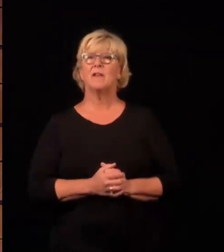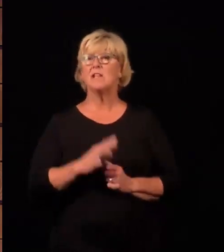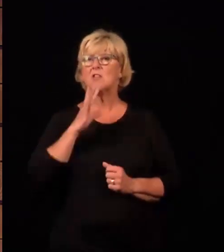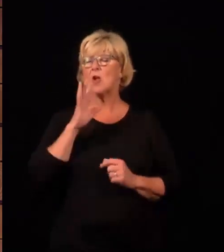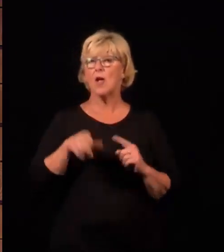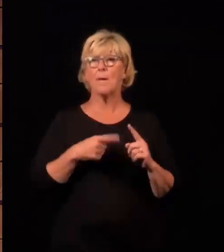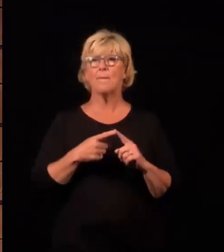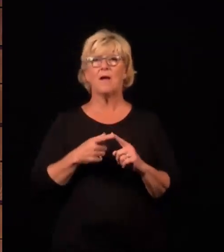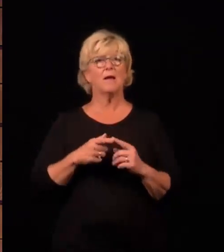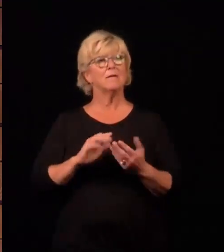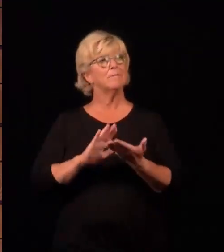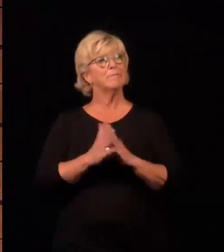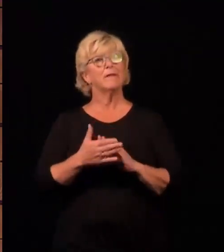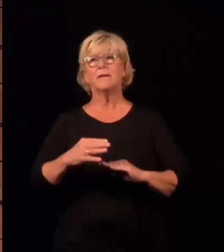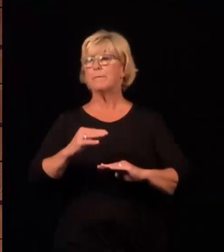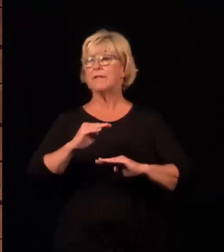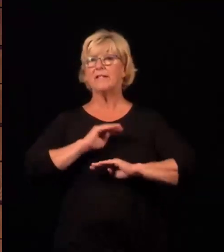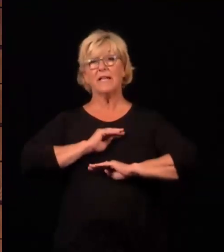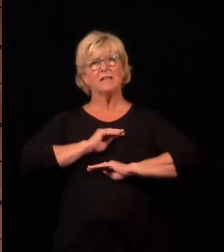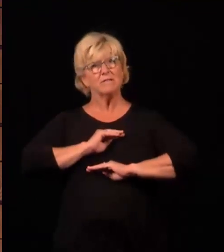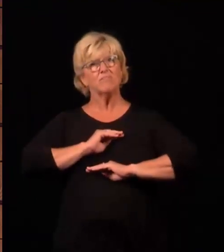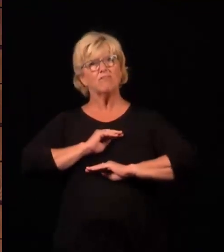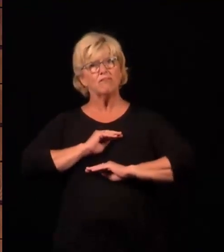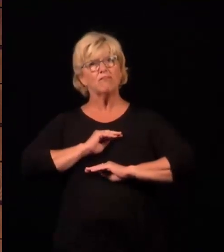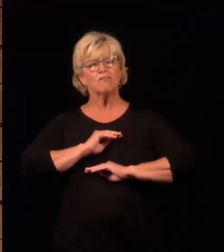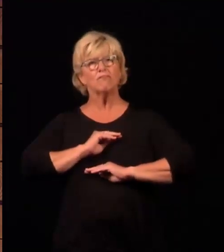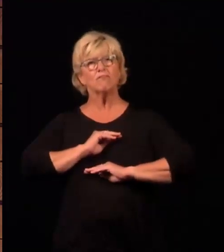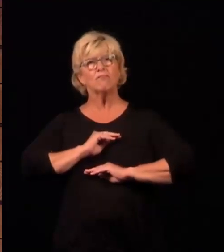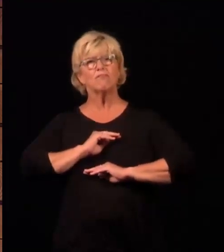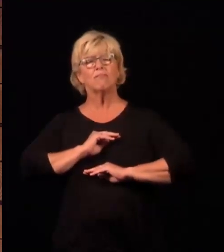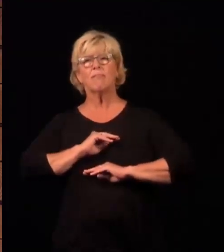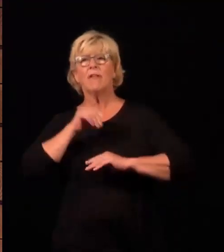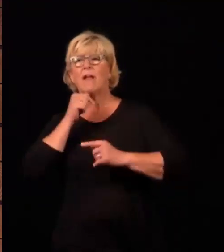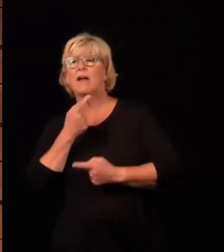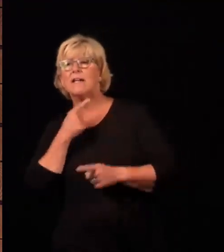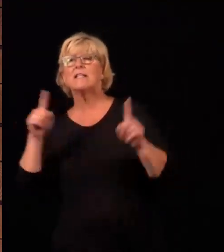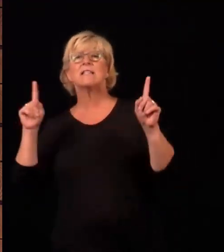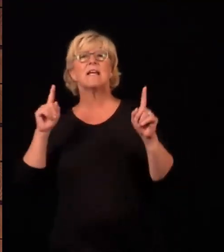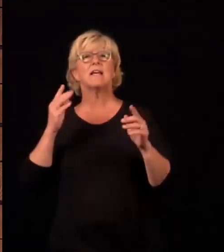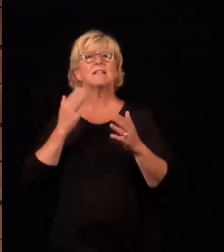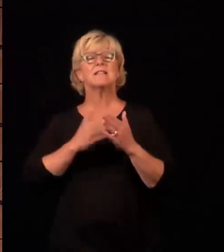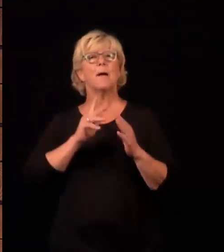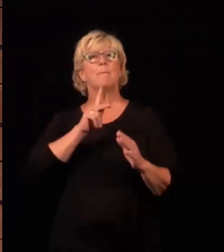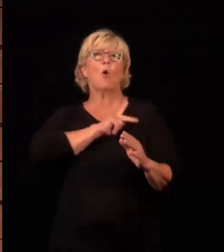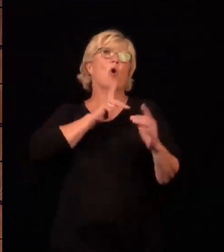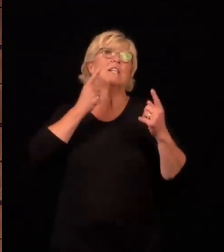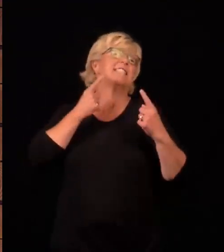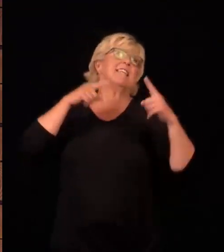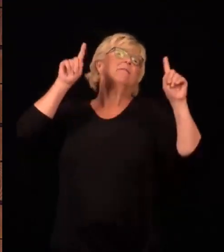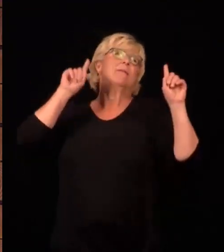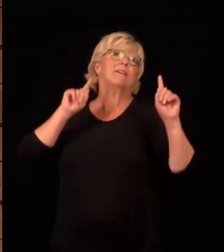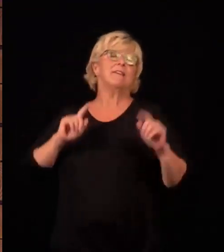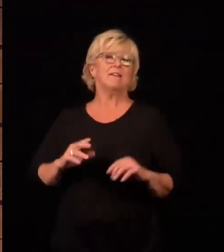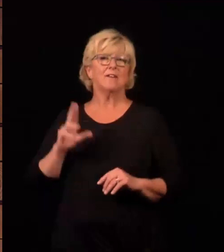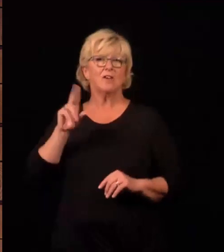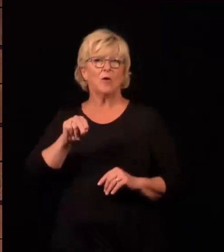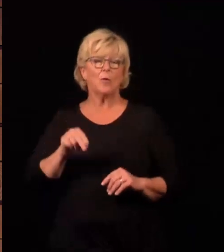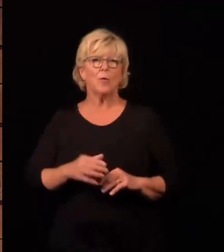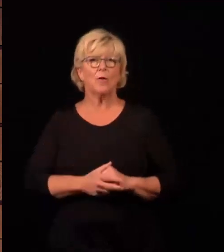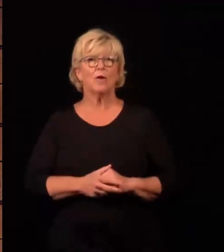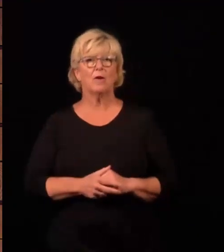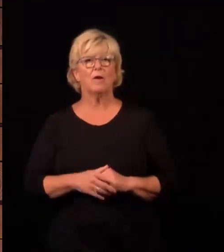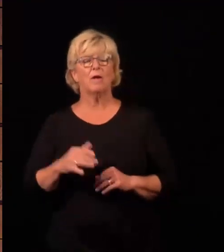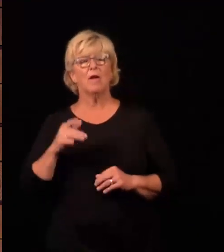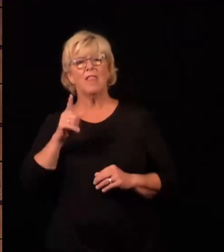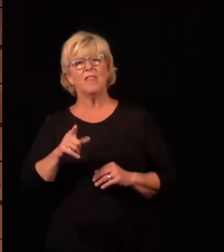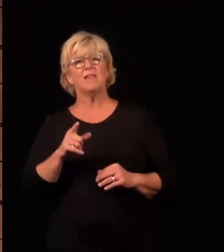about being content there. It's not a claim to some personal achievement Unfortunately, this is what I call